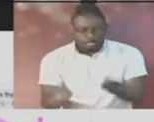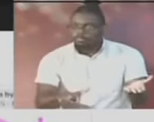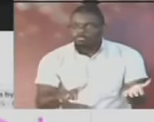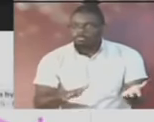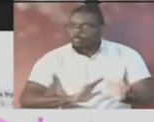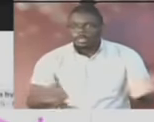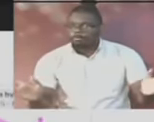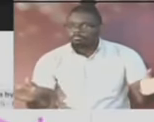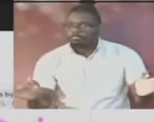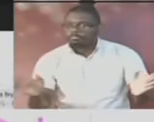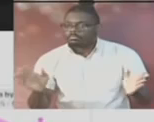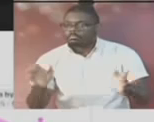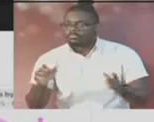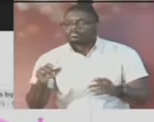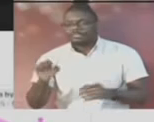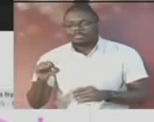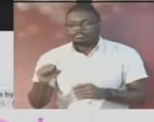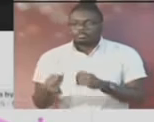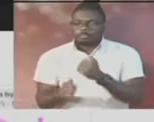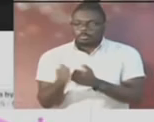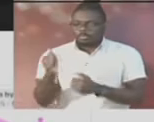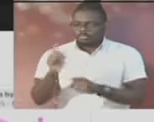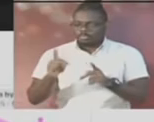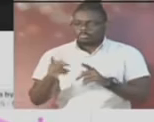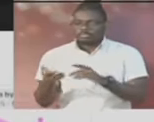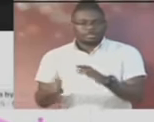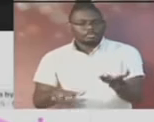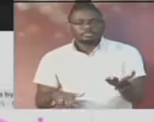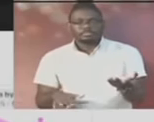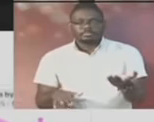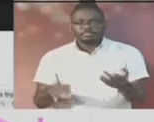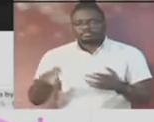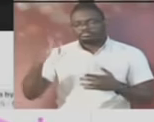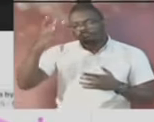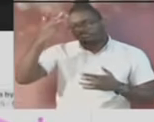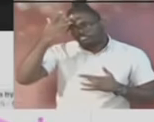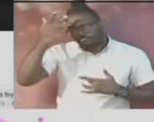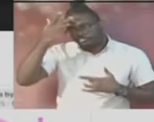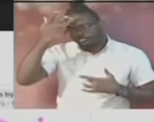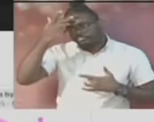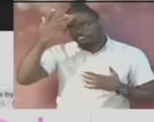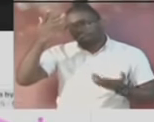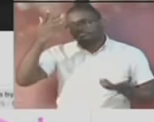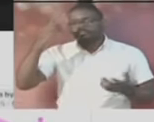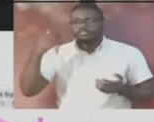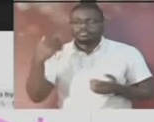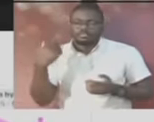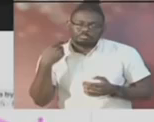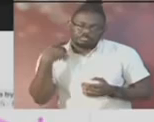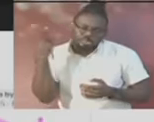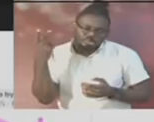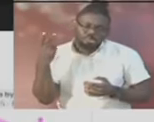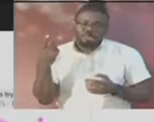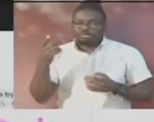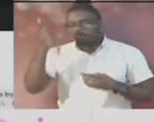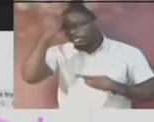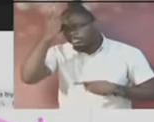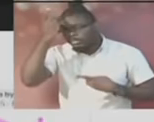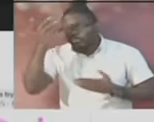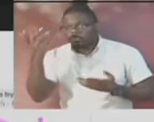those who pass on, but they aren't required in order to have a negative outcome. So no one should take it